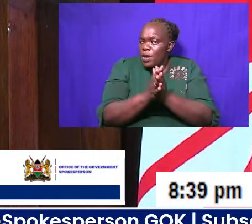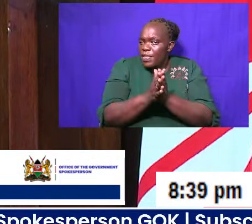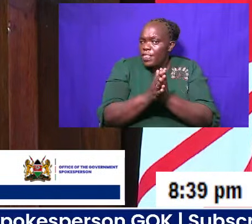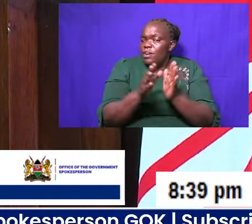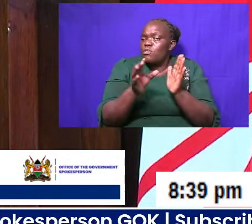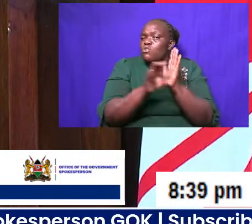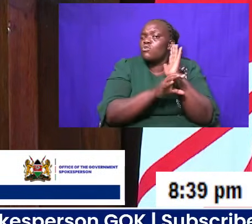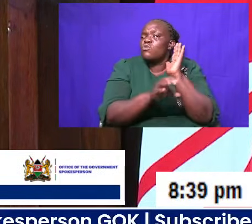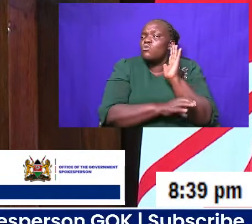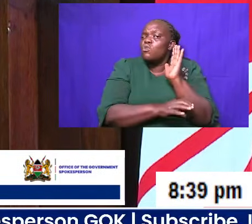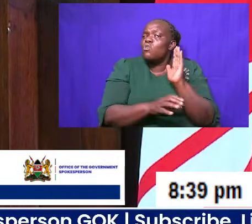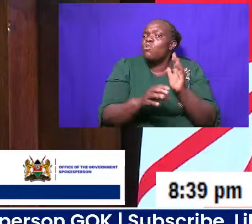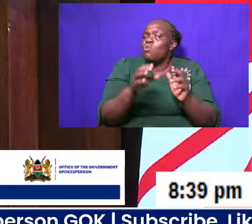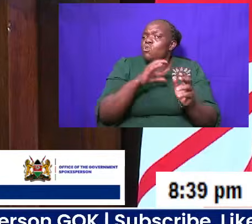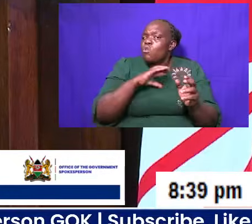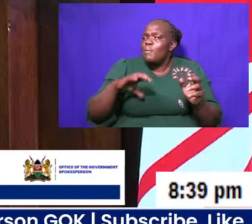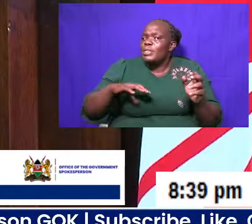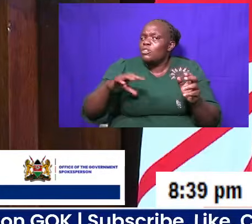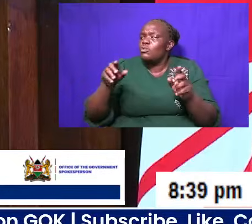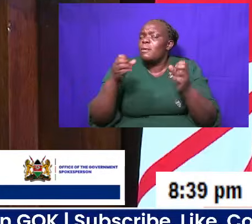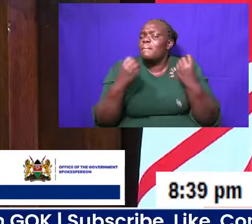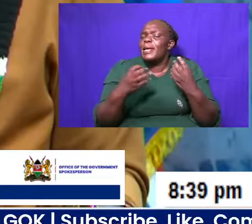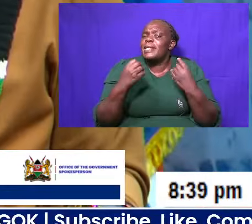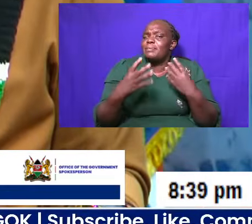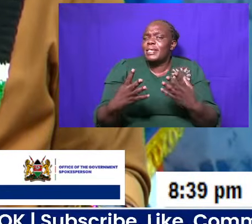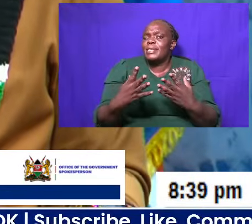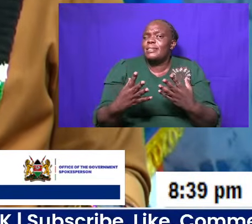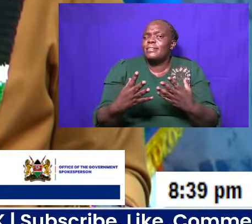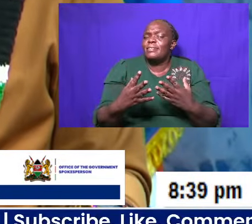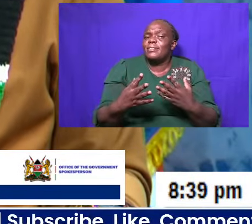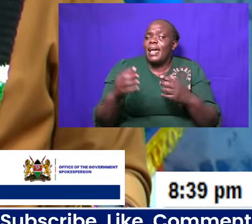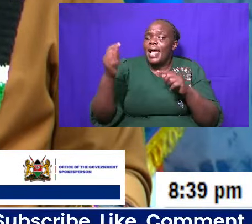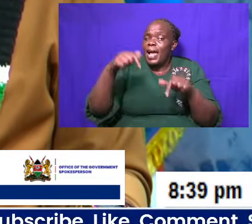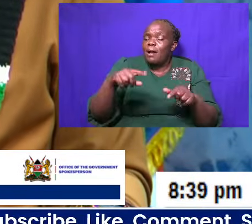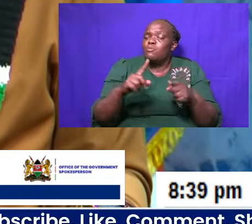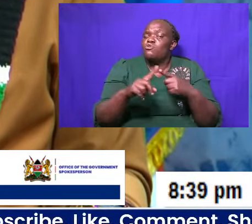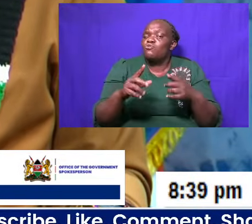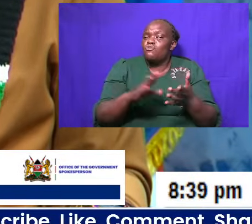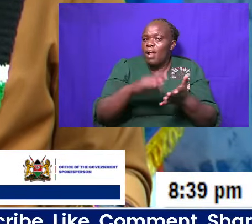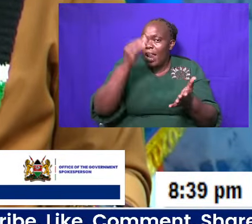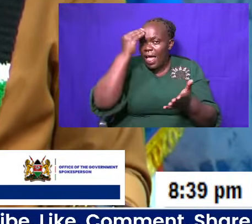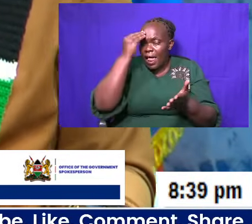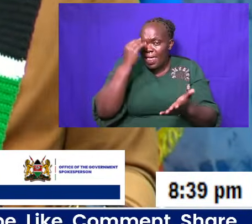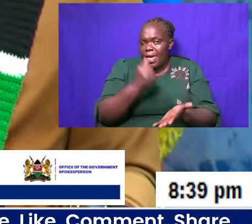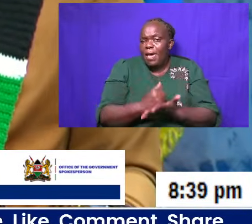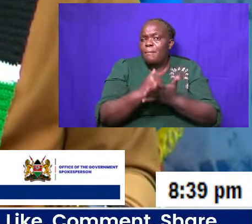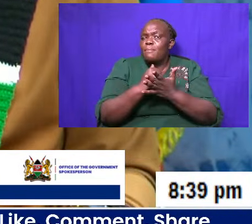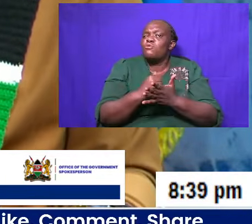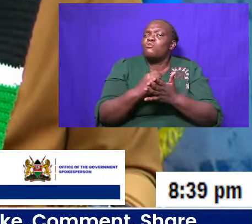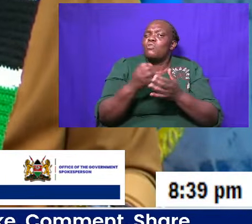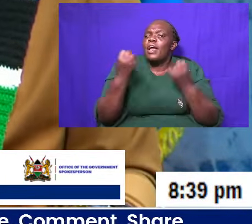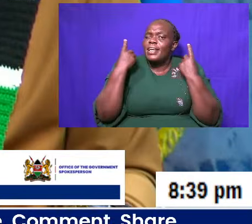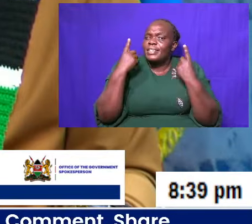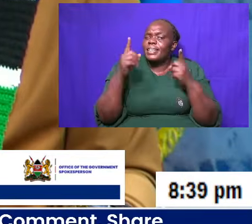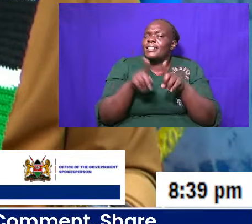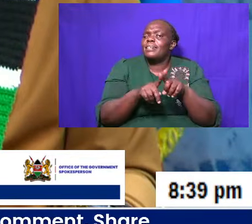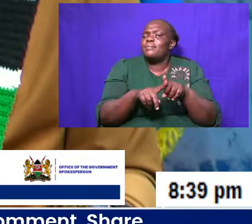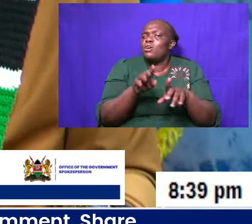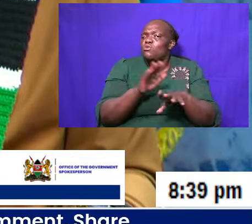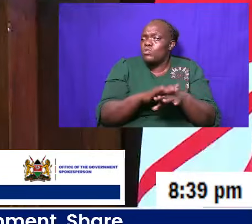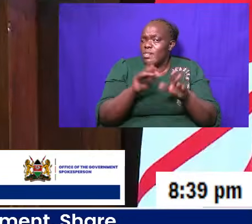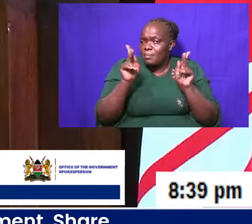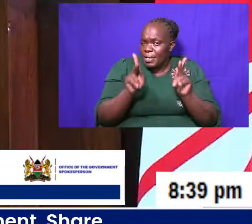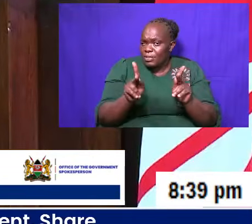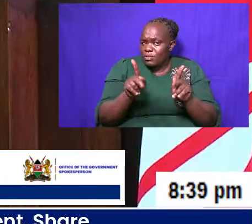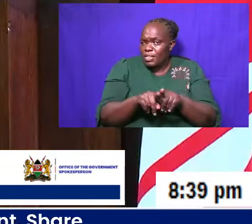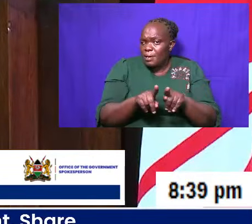constitutional commission. We have many institutions. So they come to benchmark with you? They come to benchmark. We help them to understand. So you are actually a best practice? Yeah. We actually